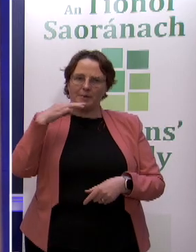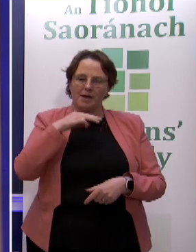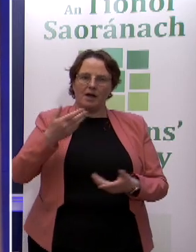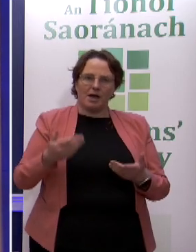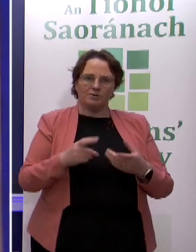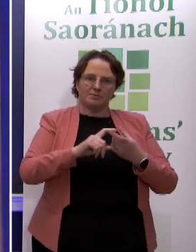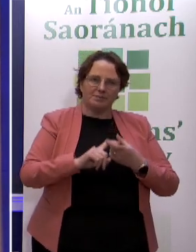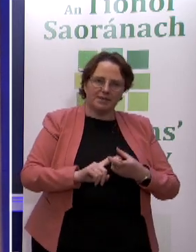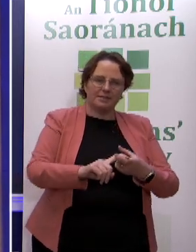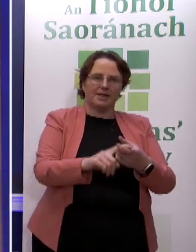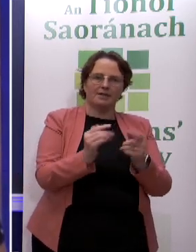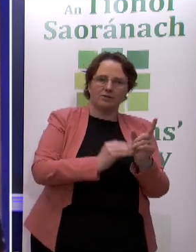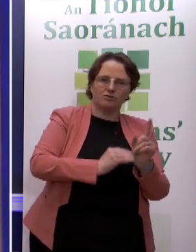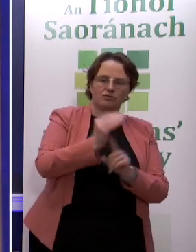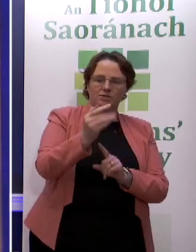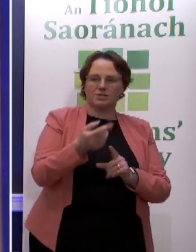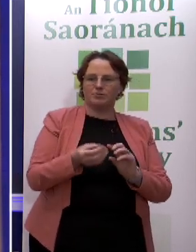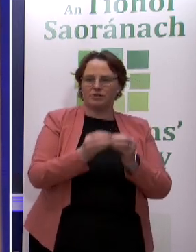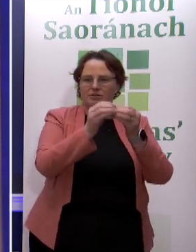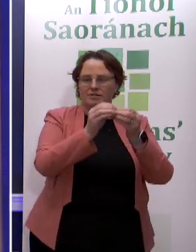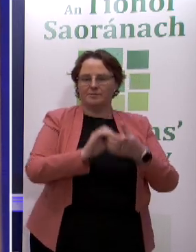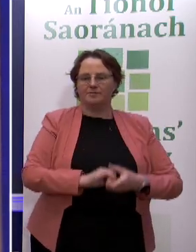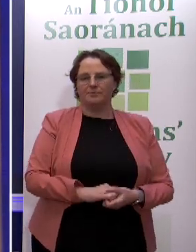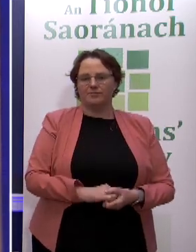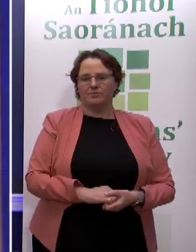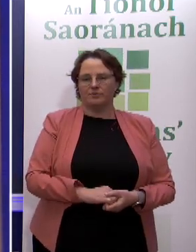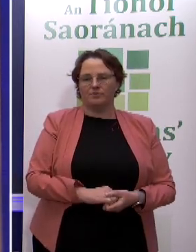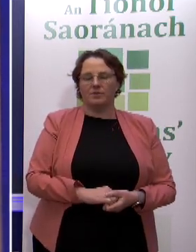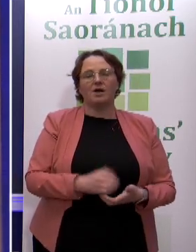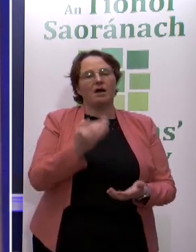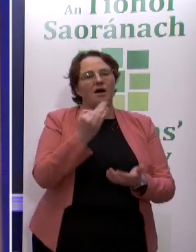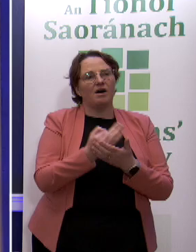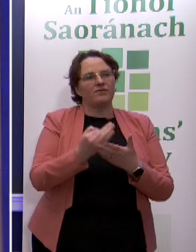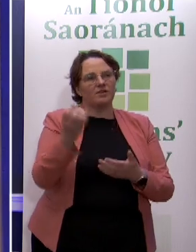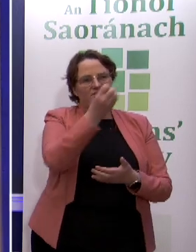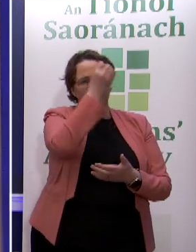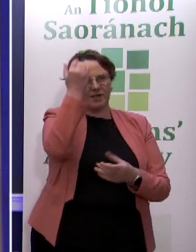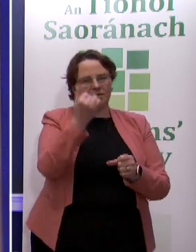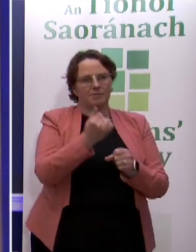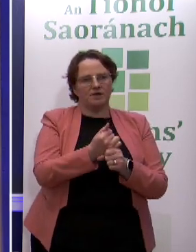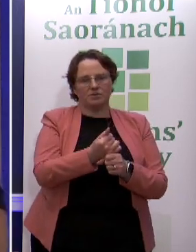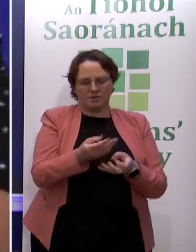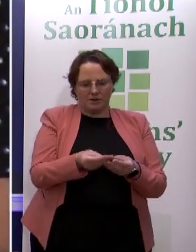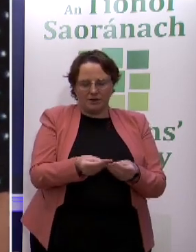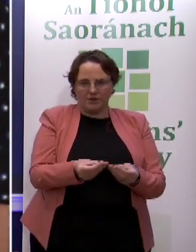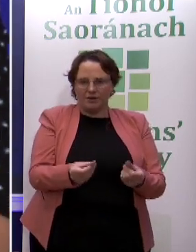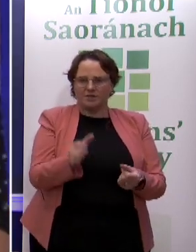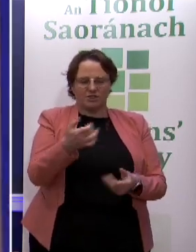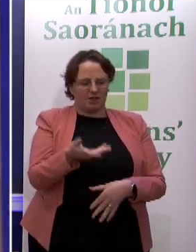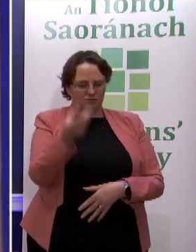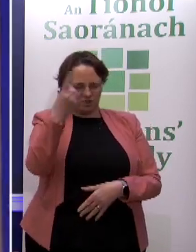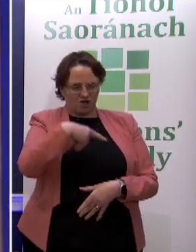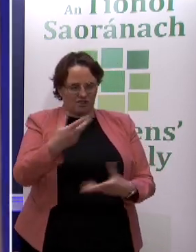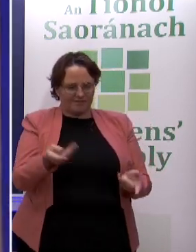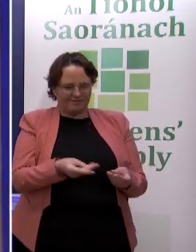increase production. And if we think about soils, we often forget about soils. We often think about soil as just dirt.